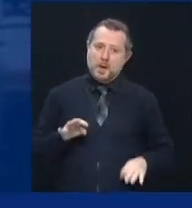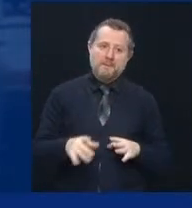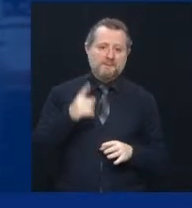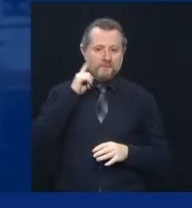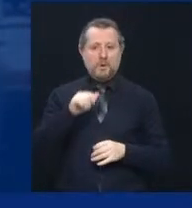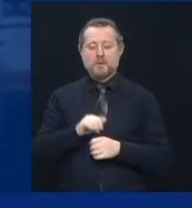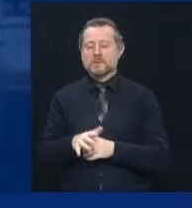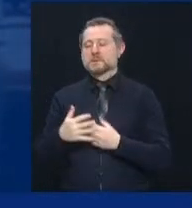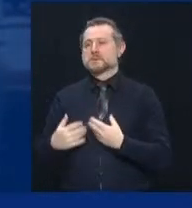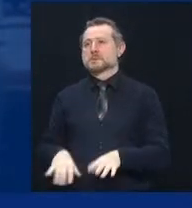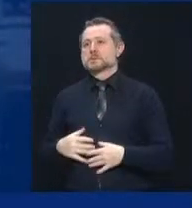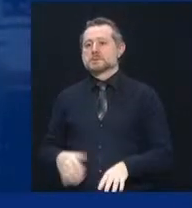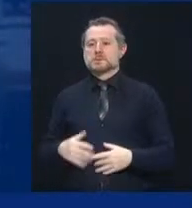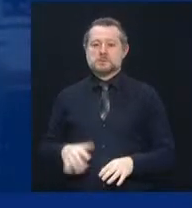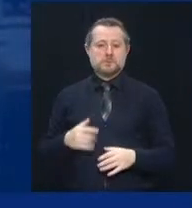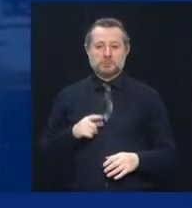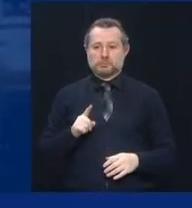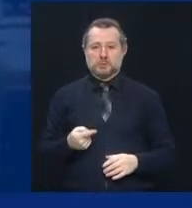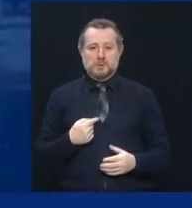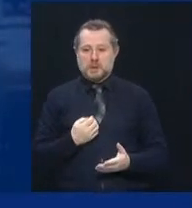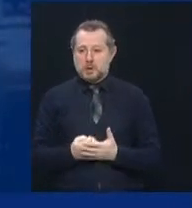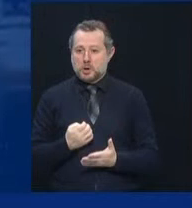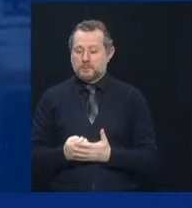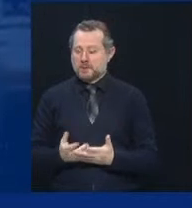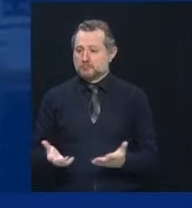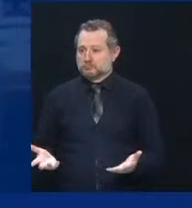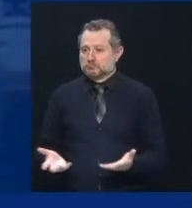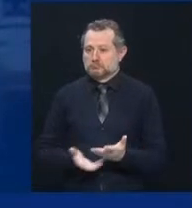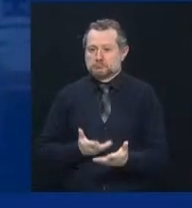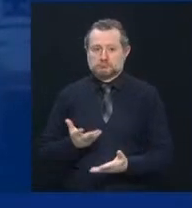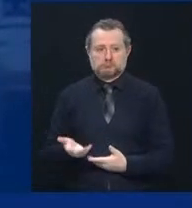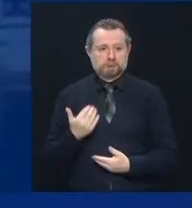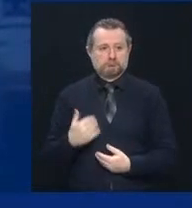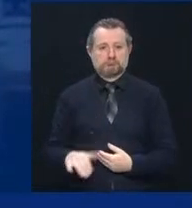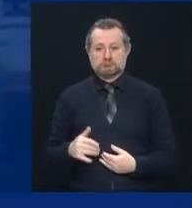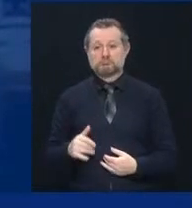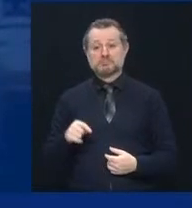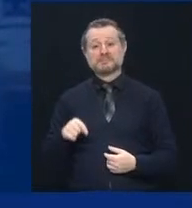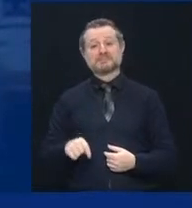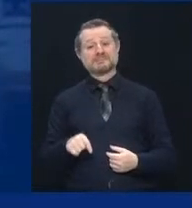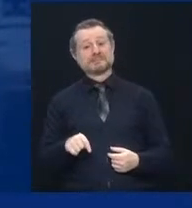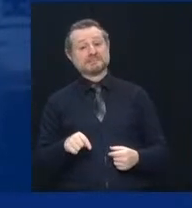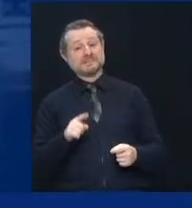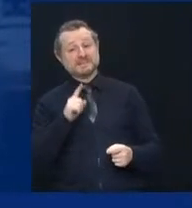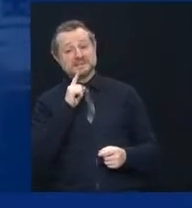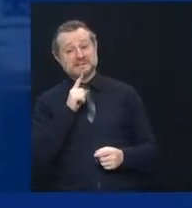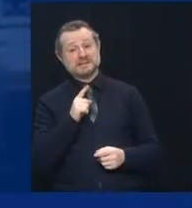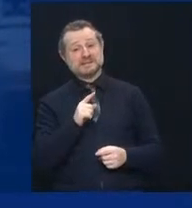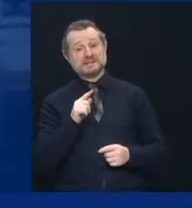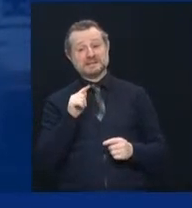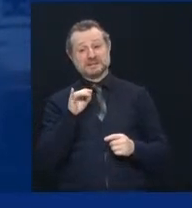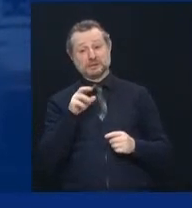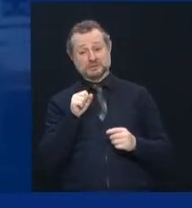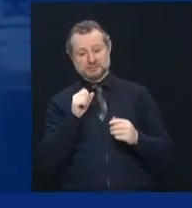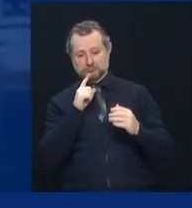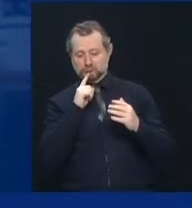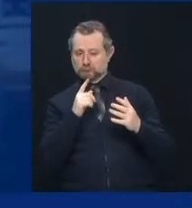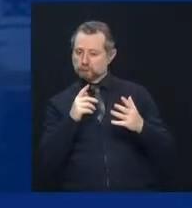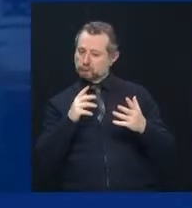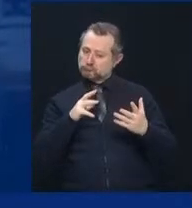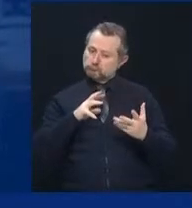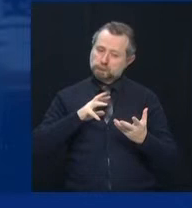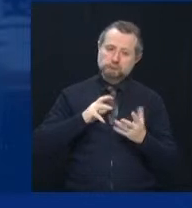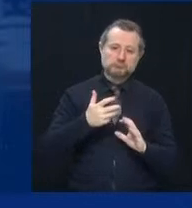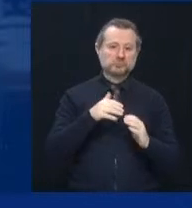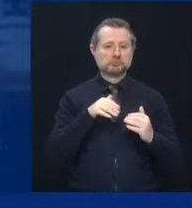Just on the economics, tears address the lives lost. The